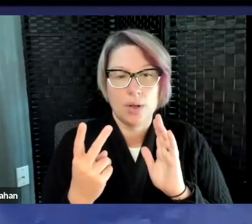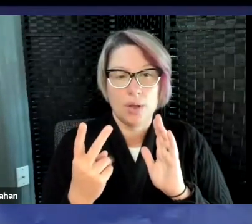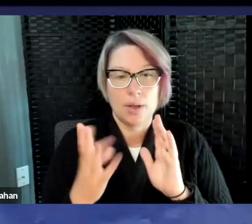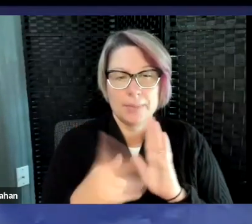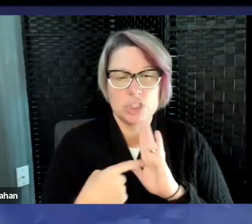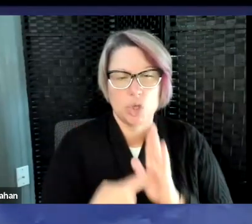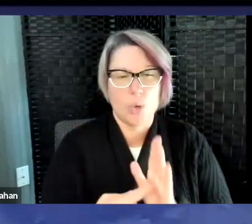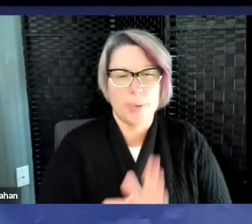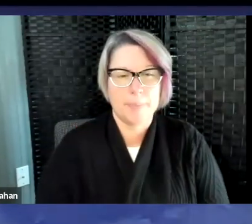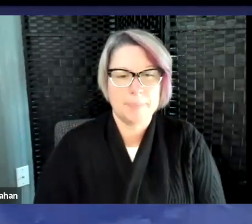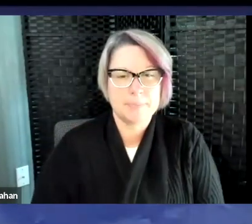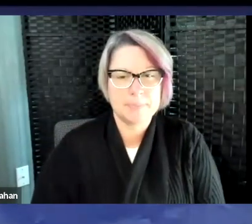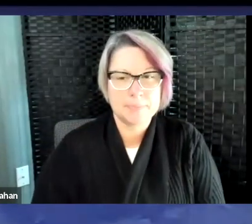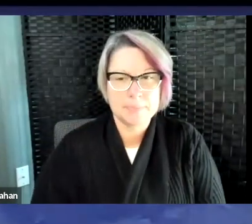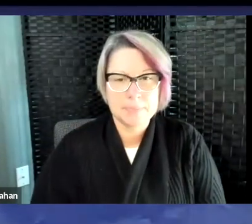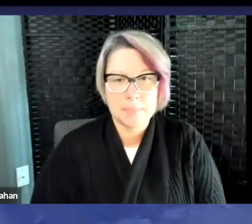this.